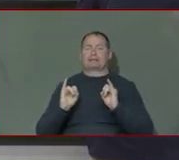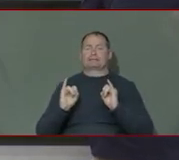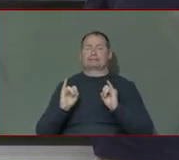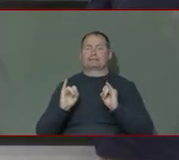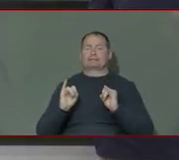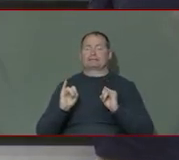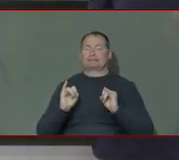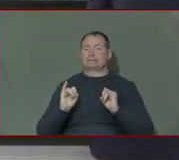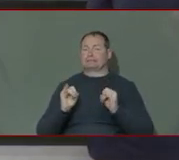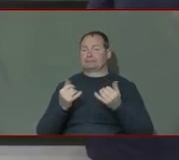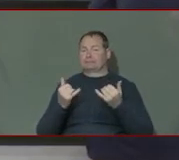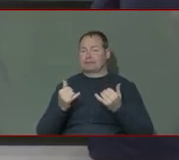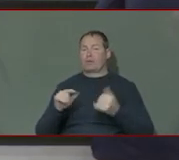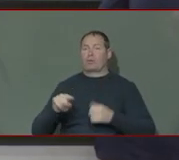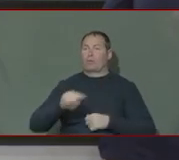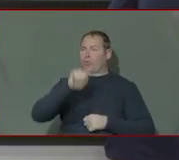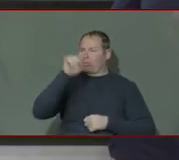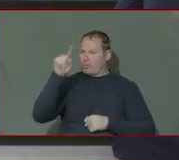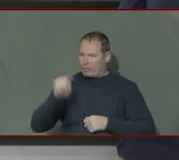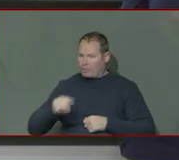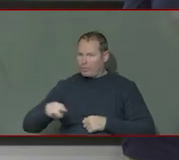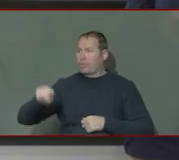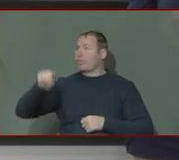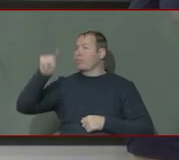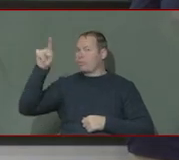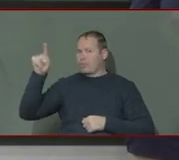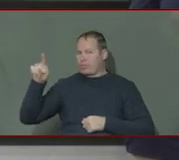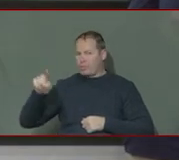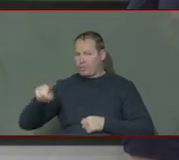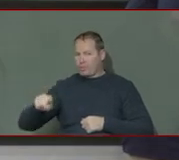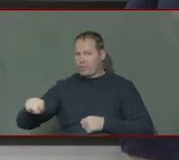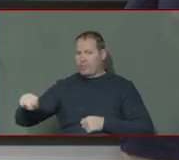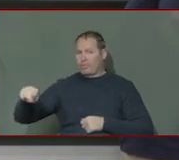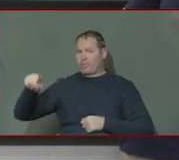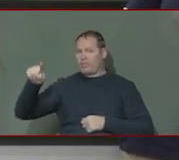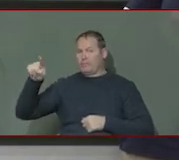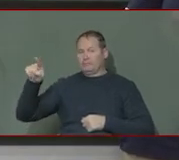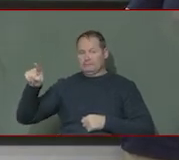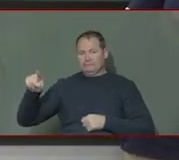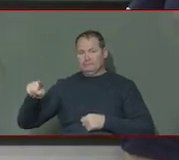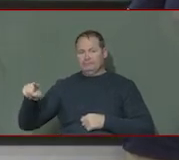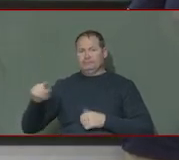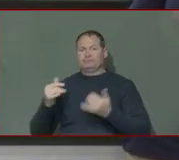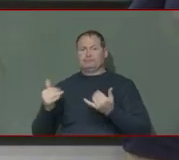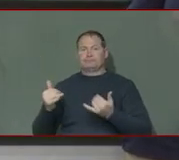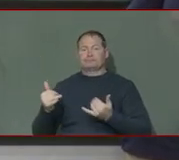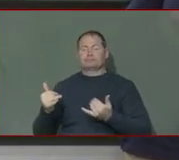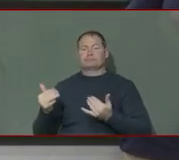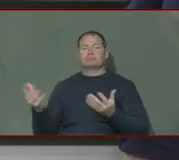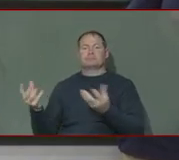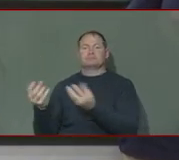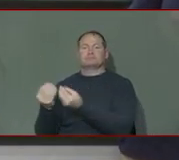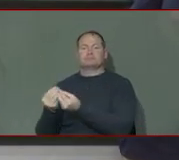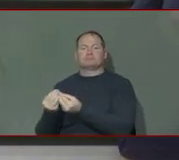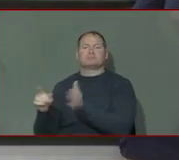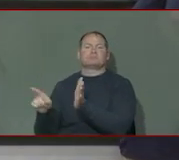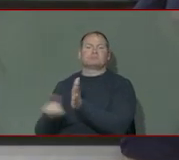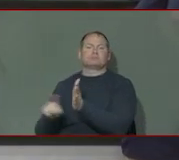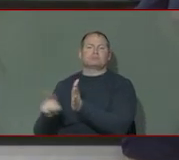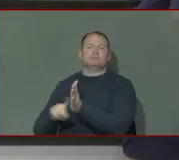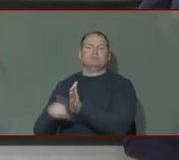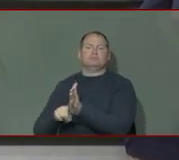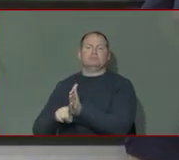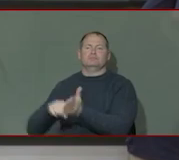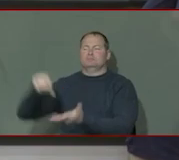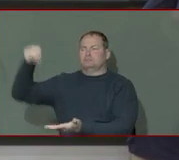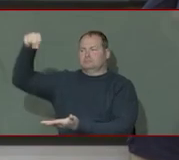go through all along these tubes, go down, go through and become part here of the urine. A little droplet